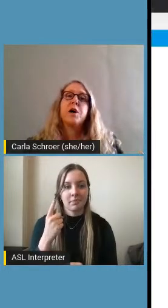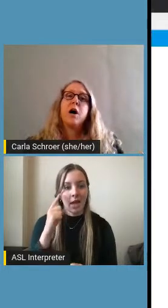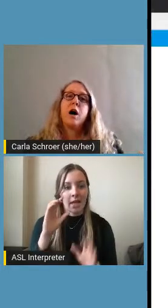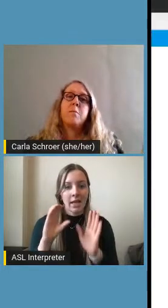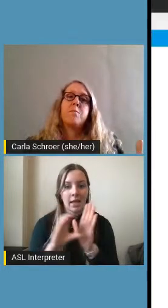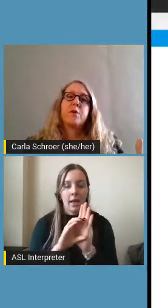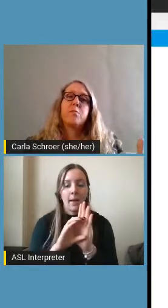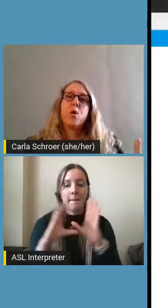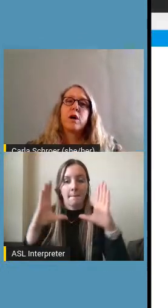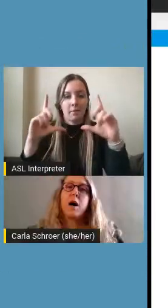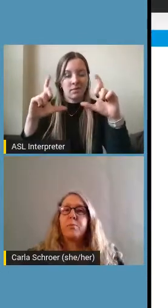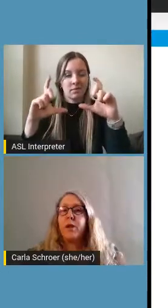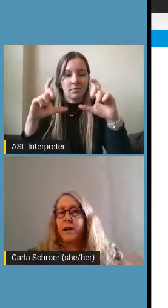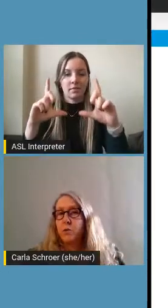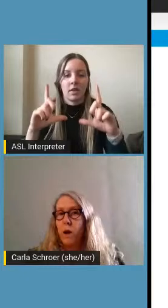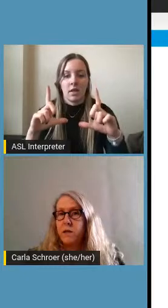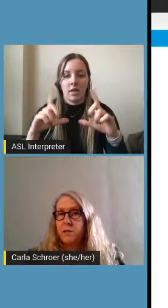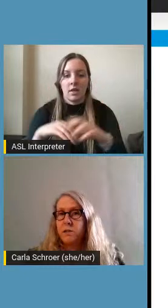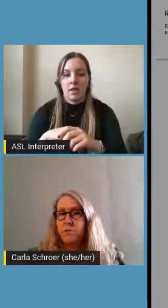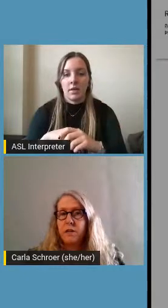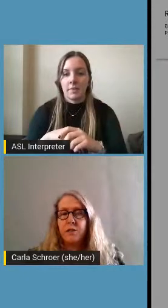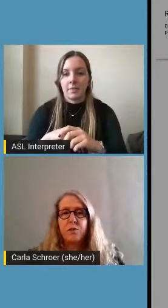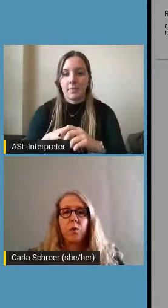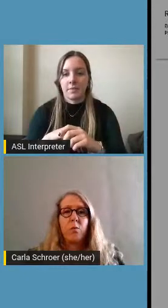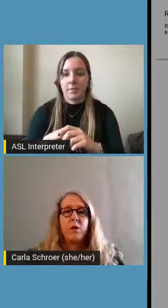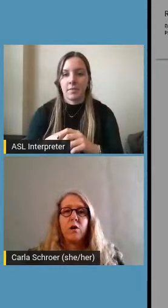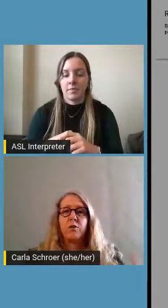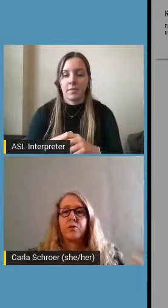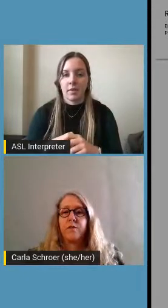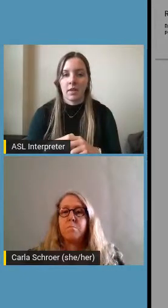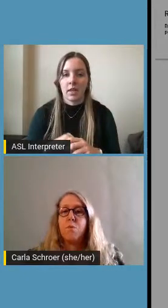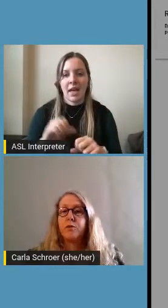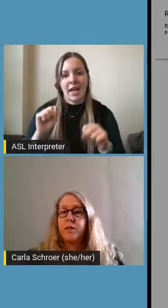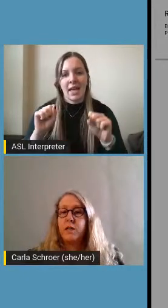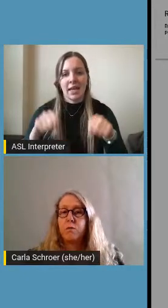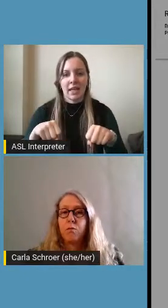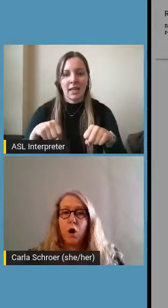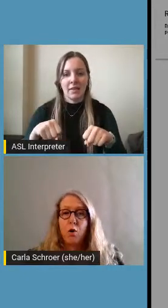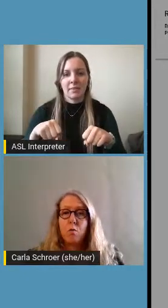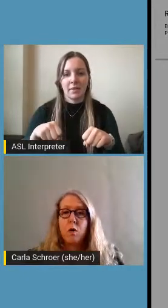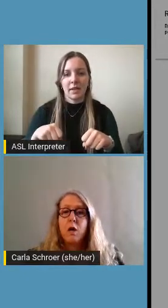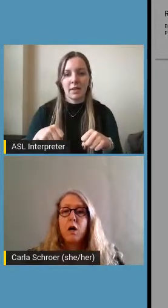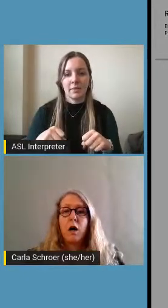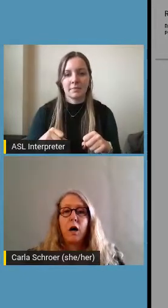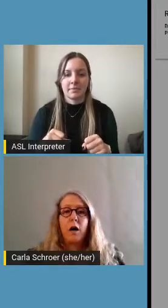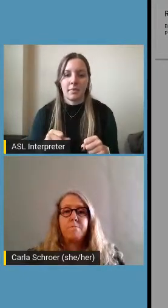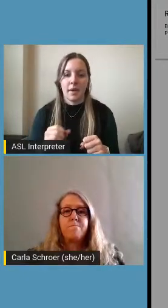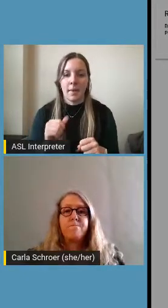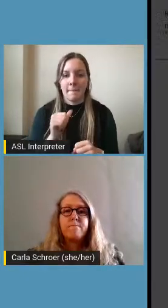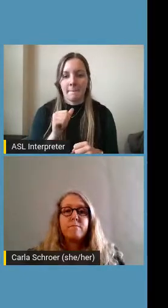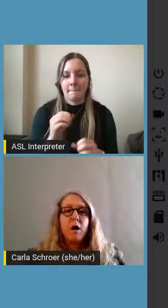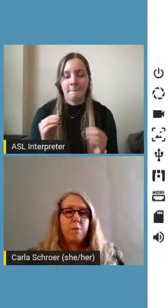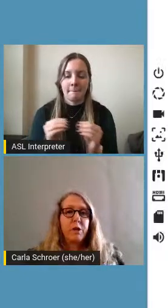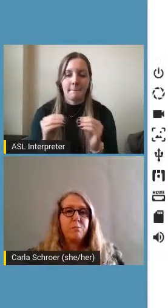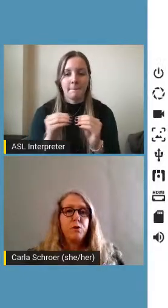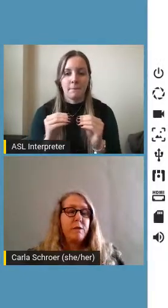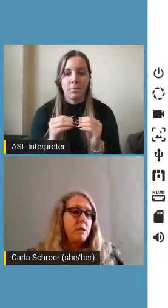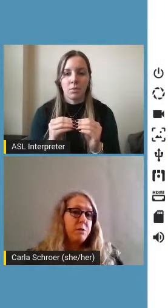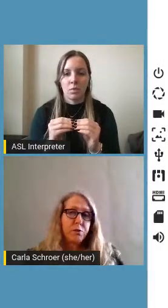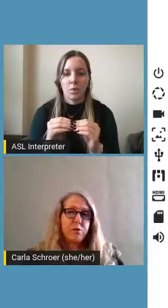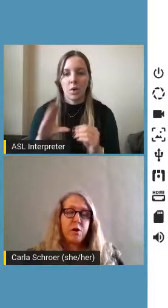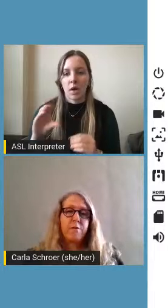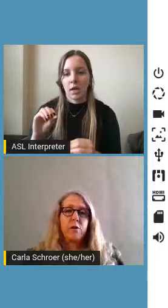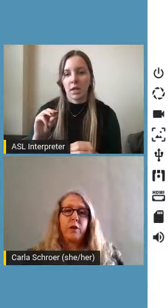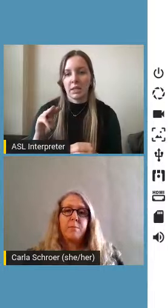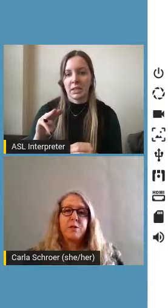images. There are more complex ways to do this, what we call sort of a multi-row object